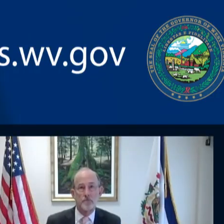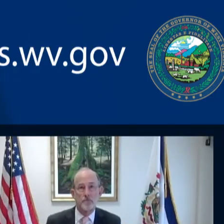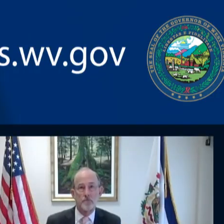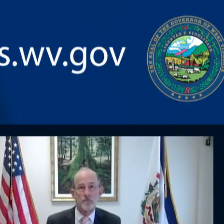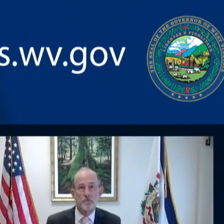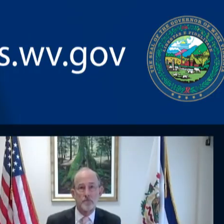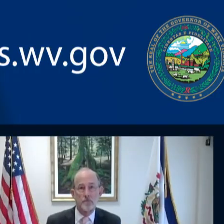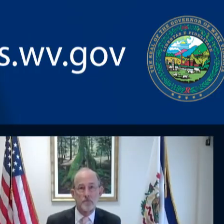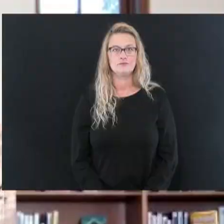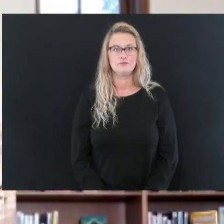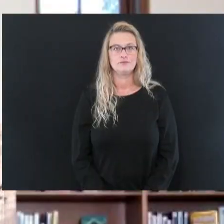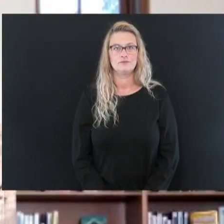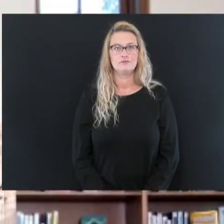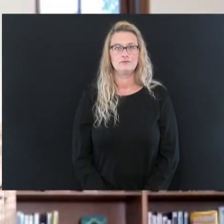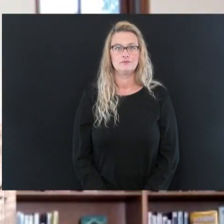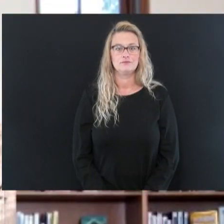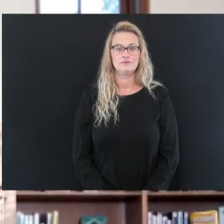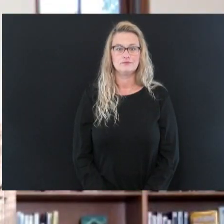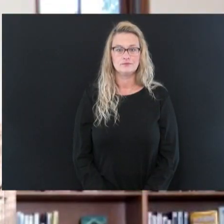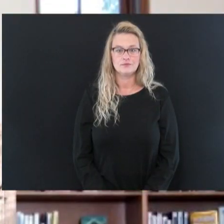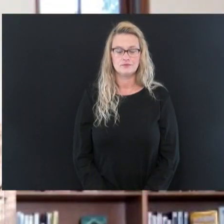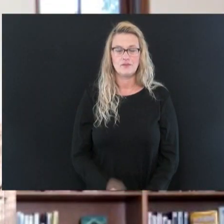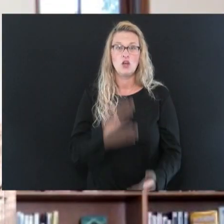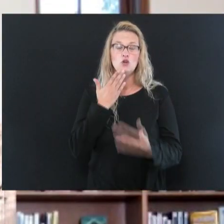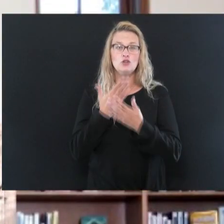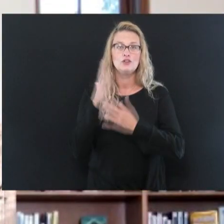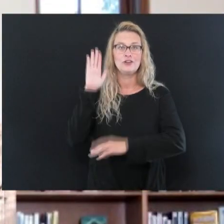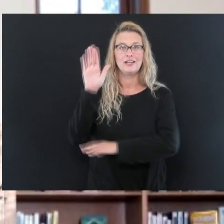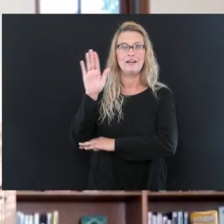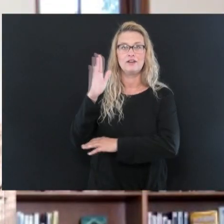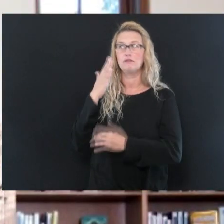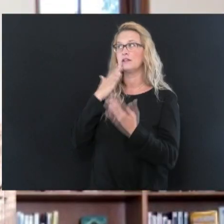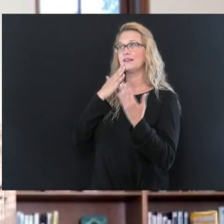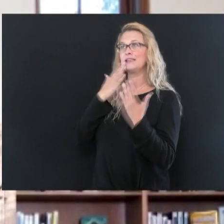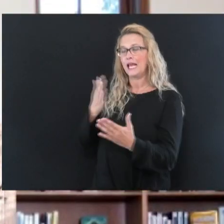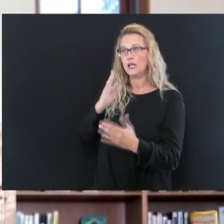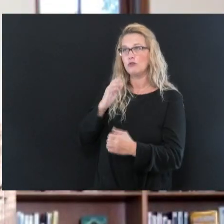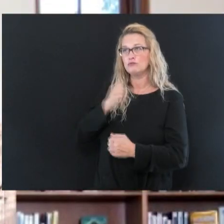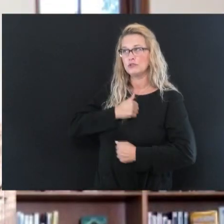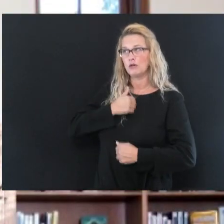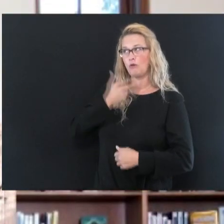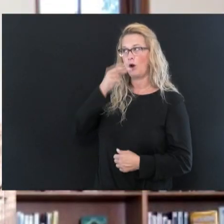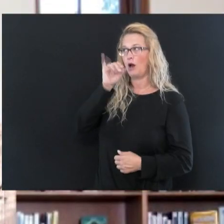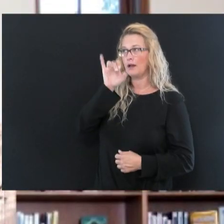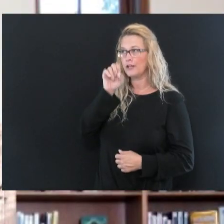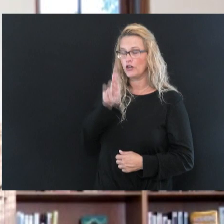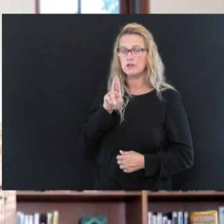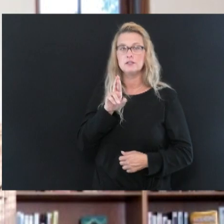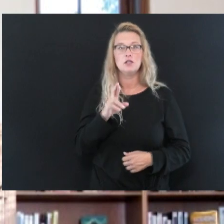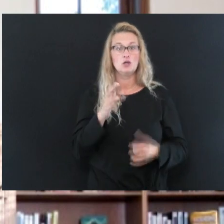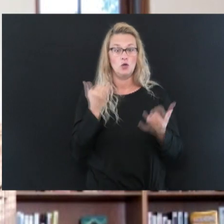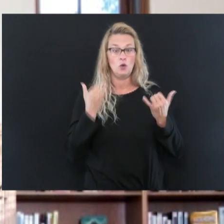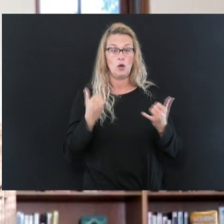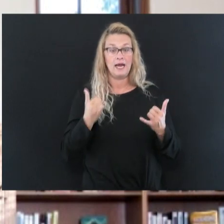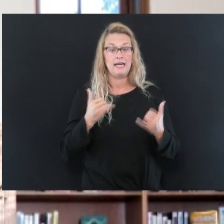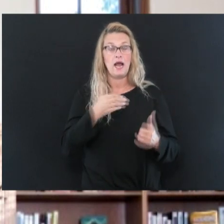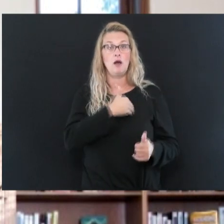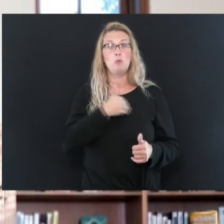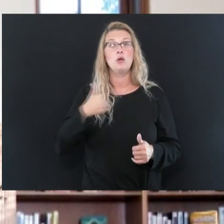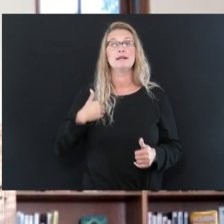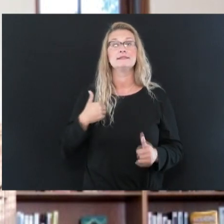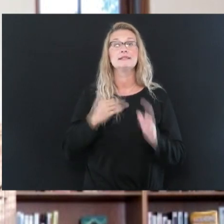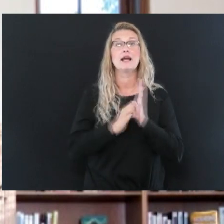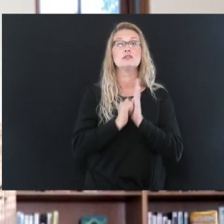Good afternoon. Thanks, General Hoyer. Keeping that in mind, it is Breast Cancer Awareness Month, and it's